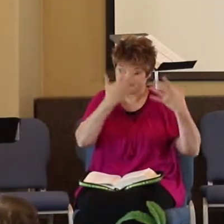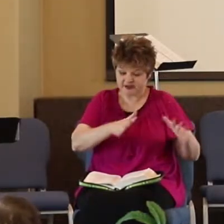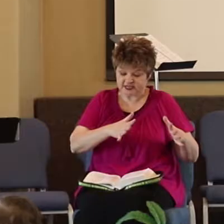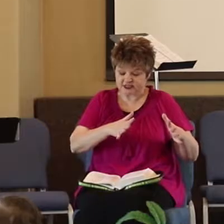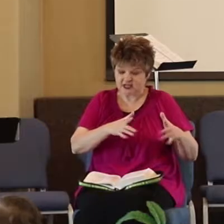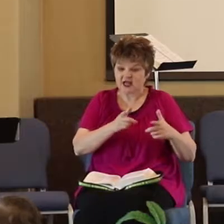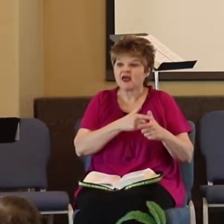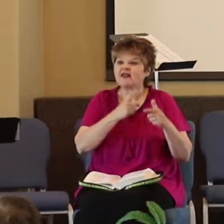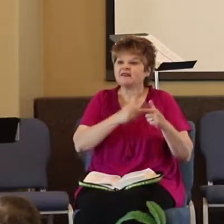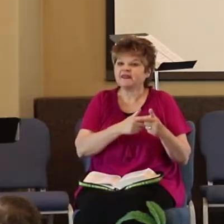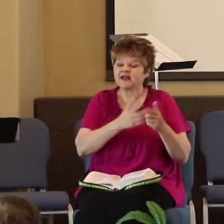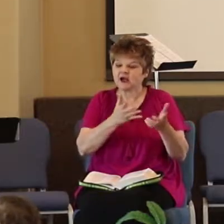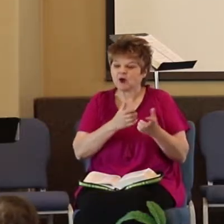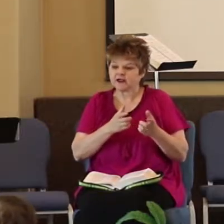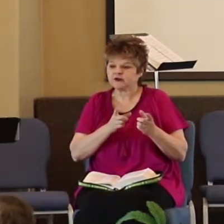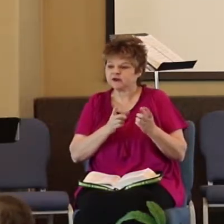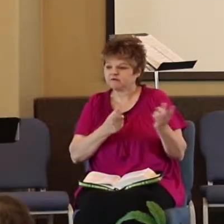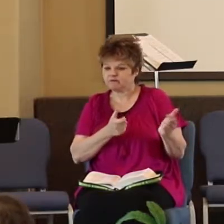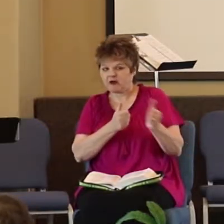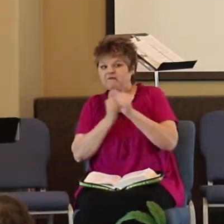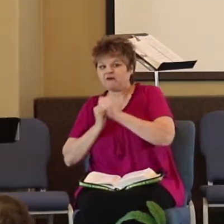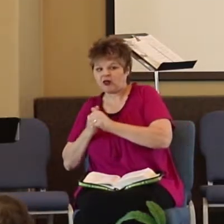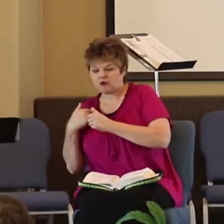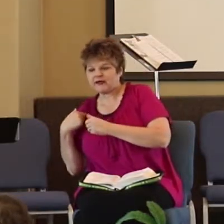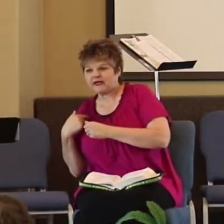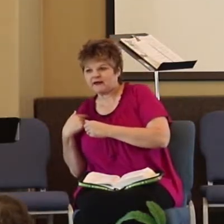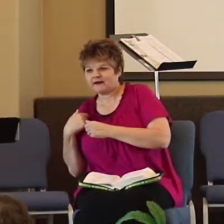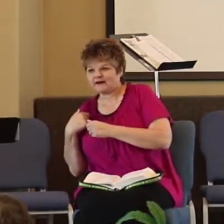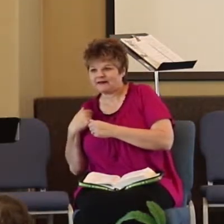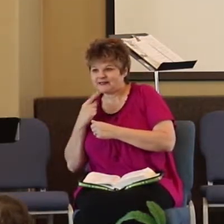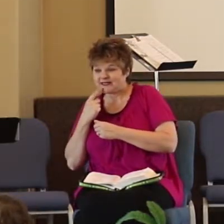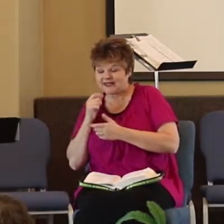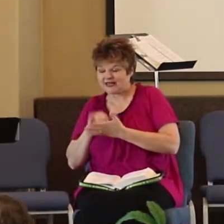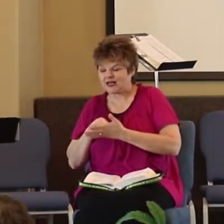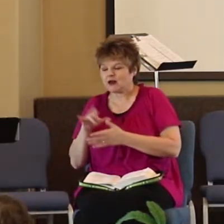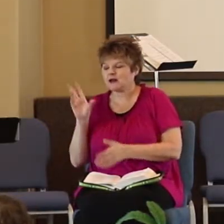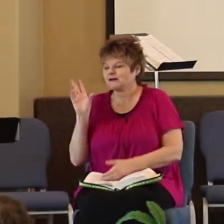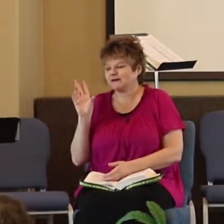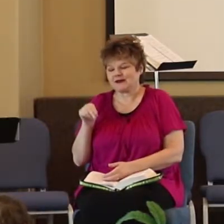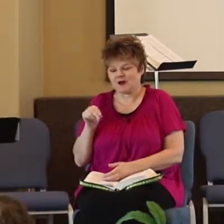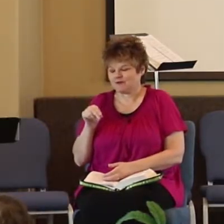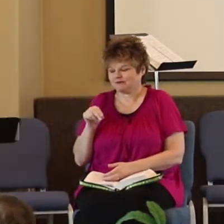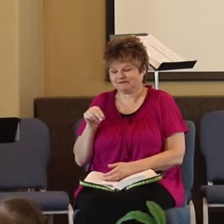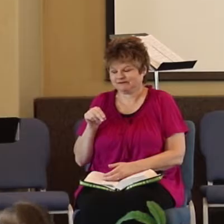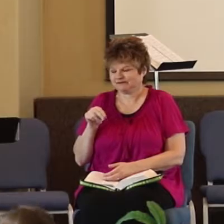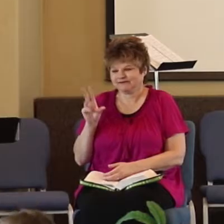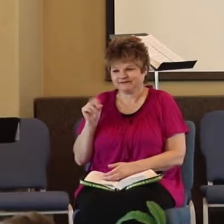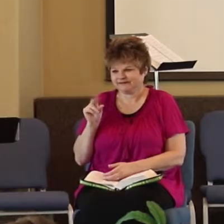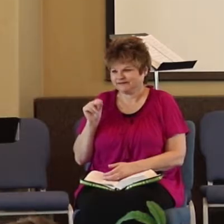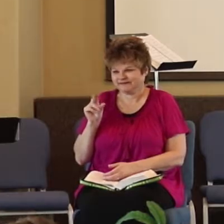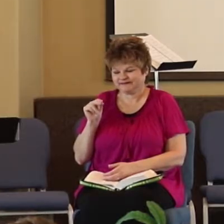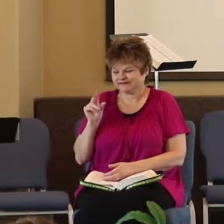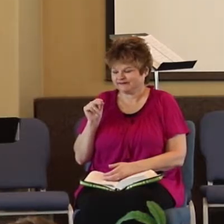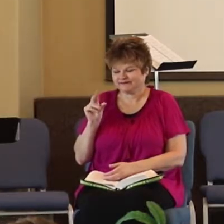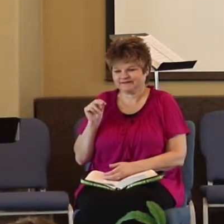then I want you to just come along. Isn't that what he said? Oh, that's right. He didn't say that.